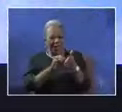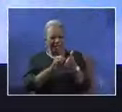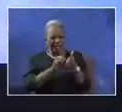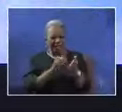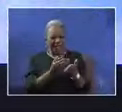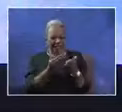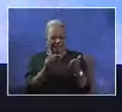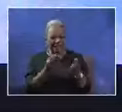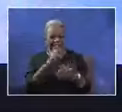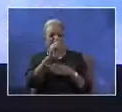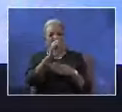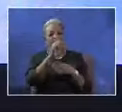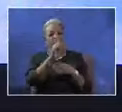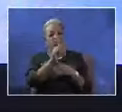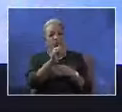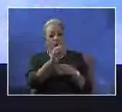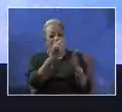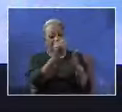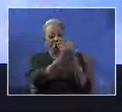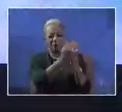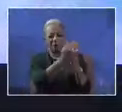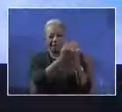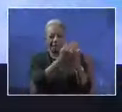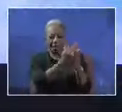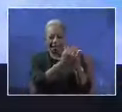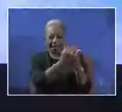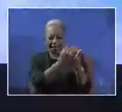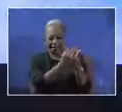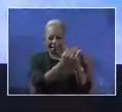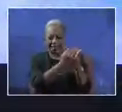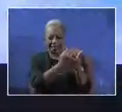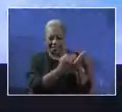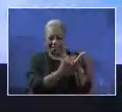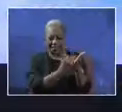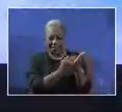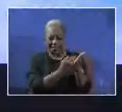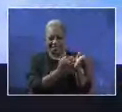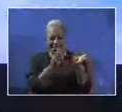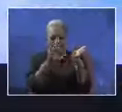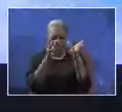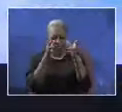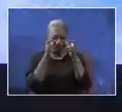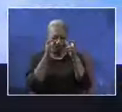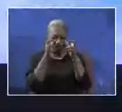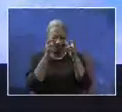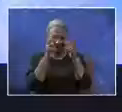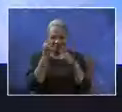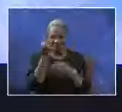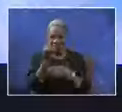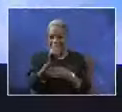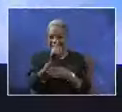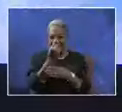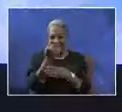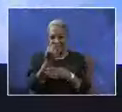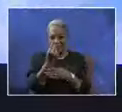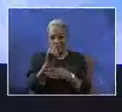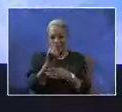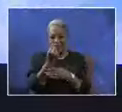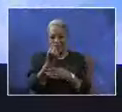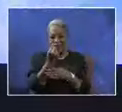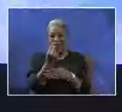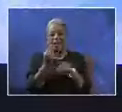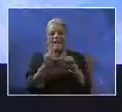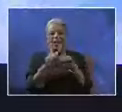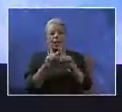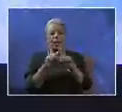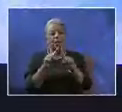I have heard something that motivates me, and here are going to be my action steps. But let me